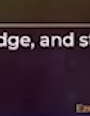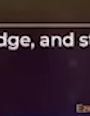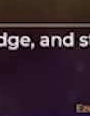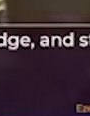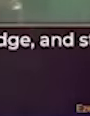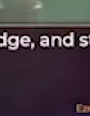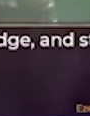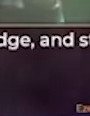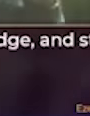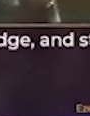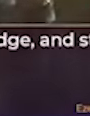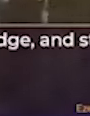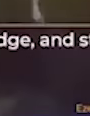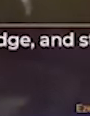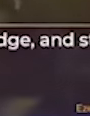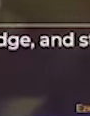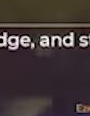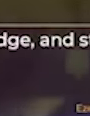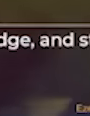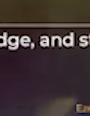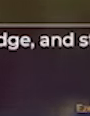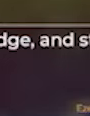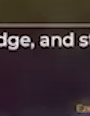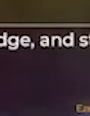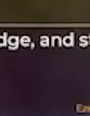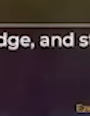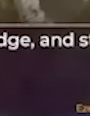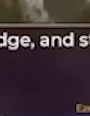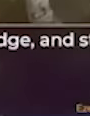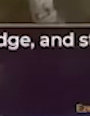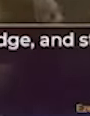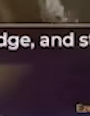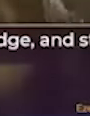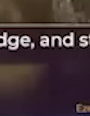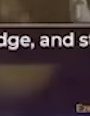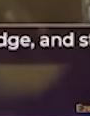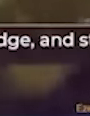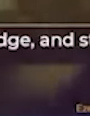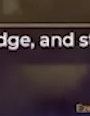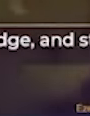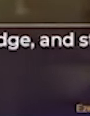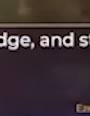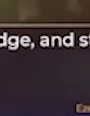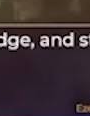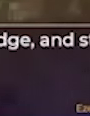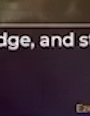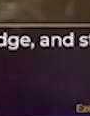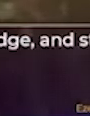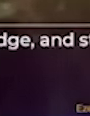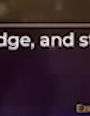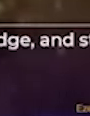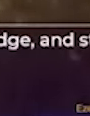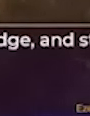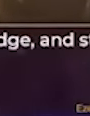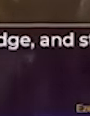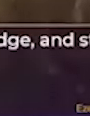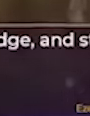I'm available. One more time, shout it. With faith in your heart, I'm